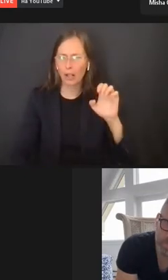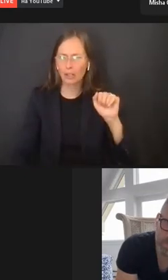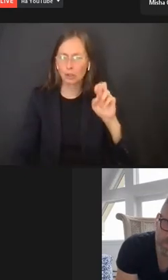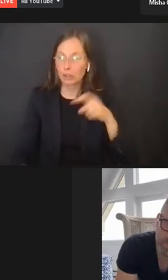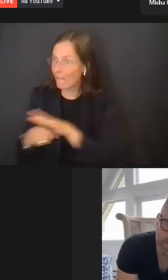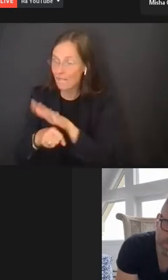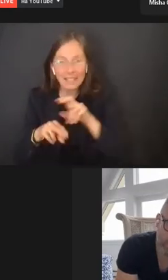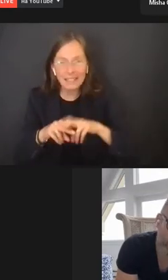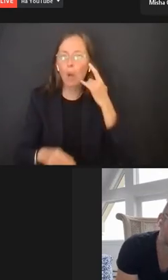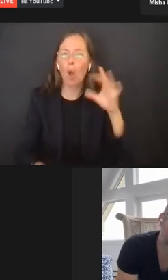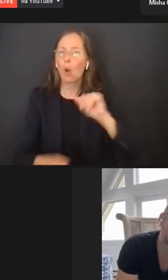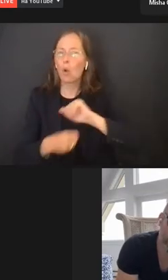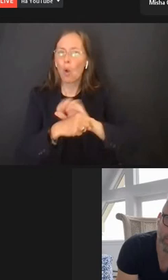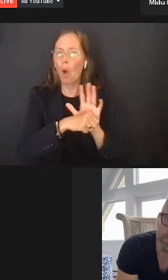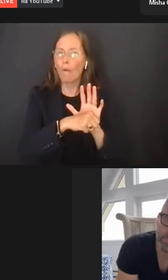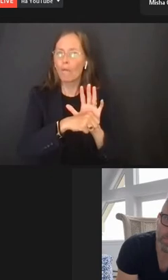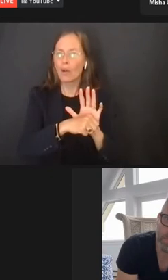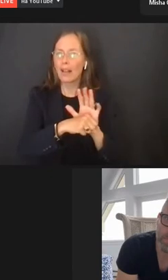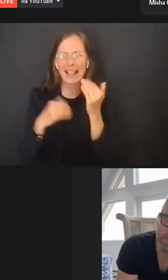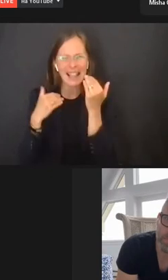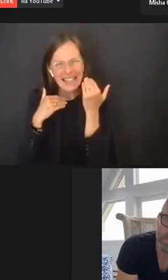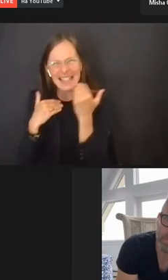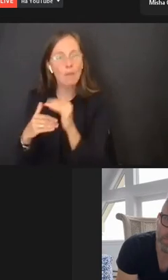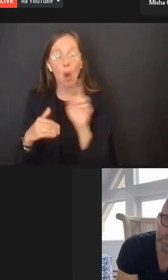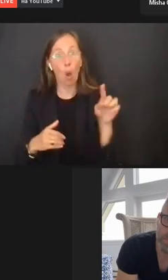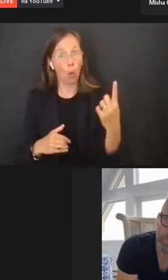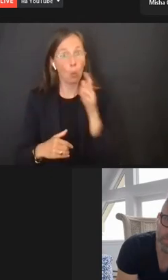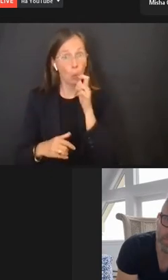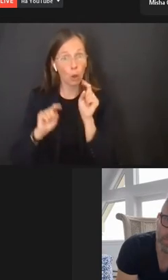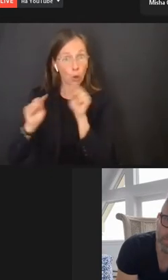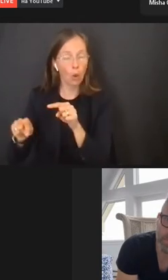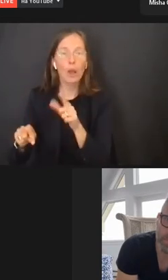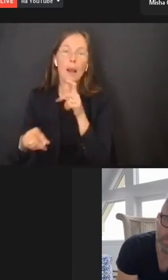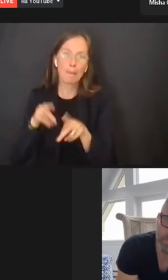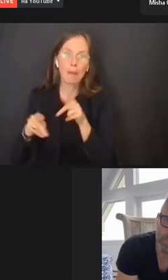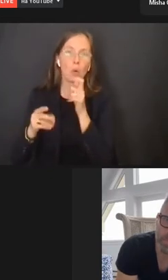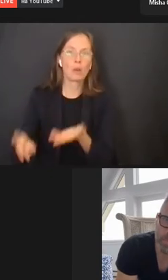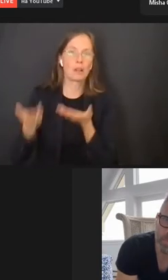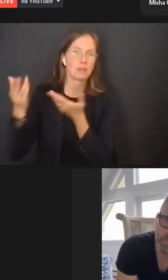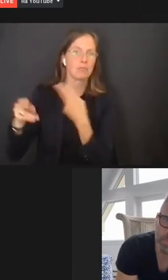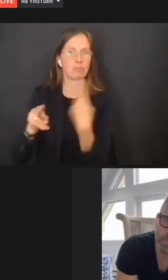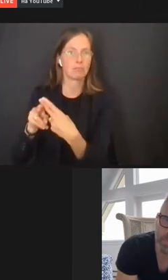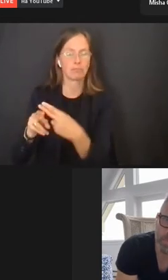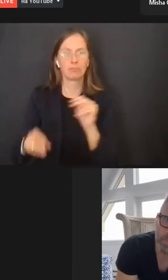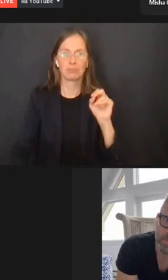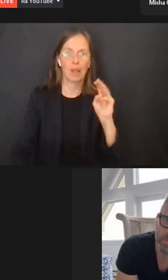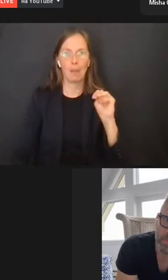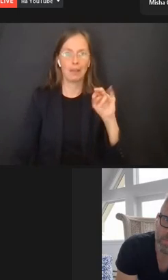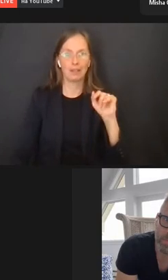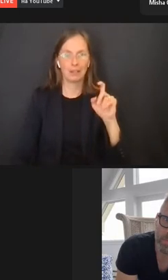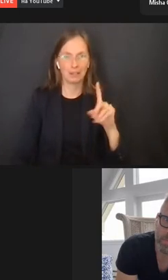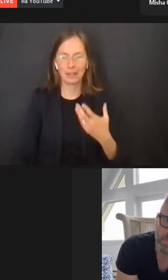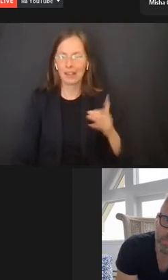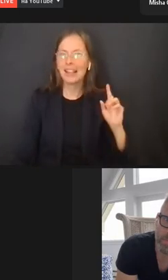Because of COVID, they're just the only people that are allowed to go are the people that are nominated for... Darius wouldn't